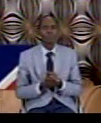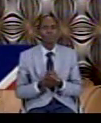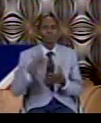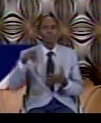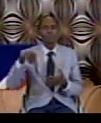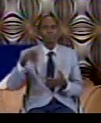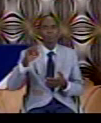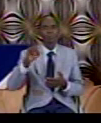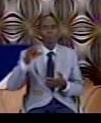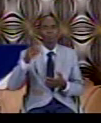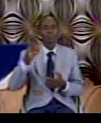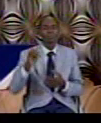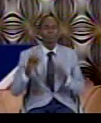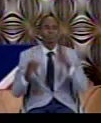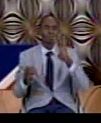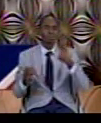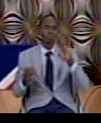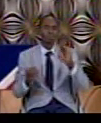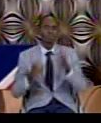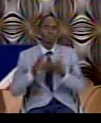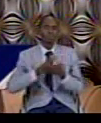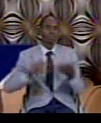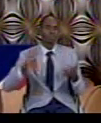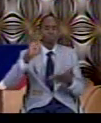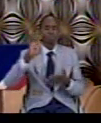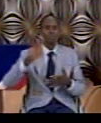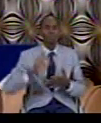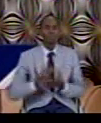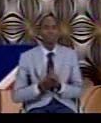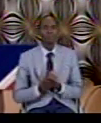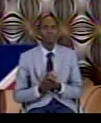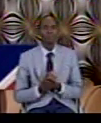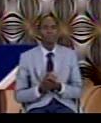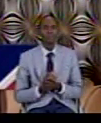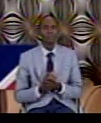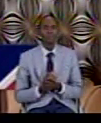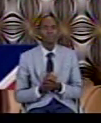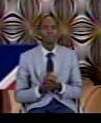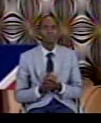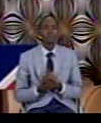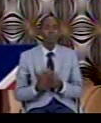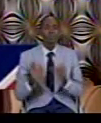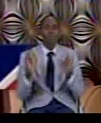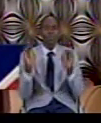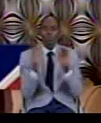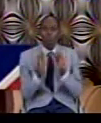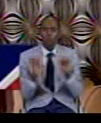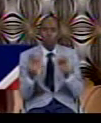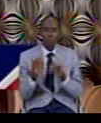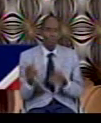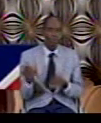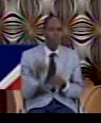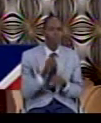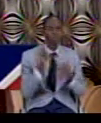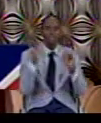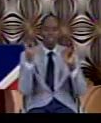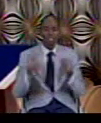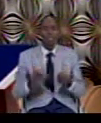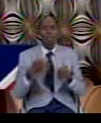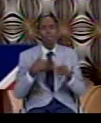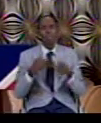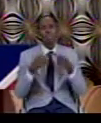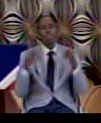Psalm 49, reading from verse 7. None of them can by any